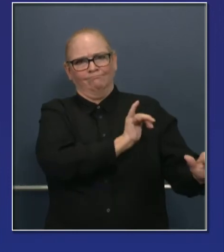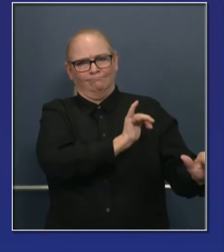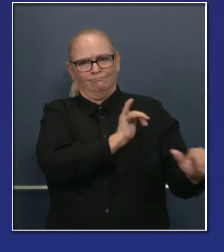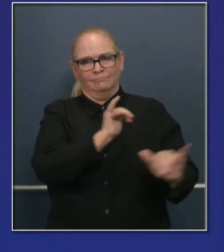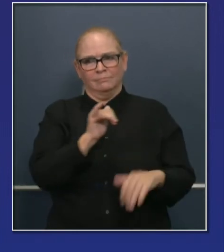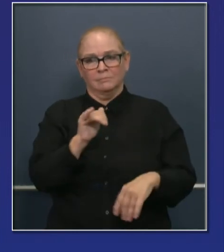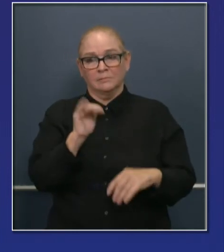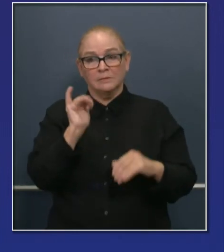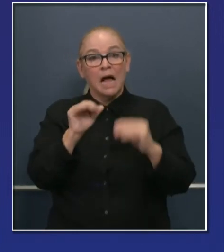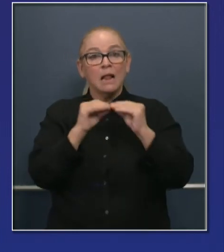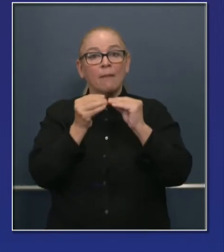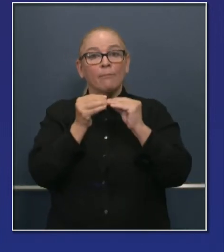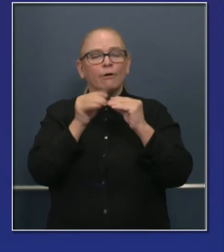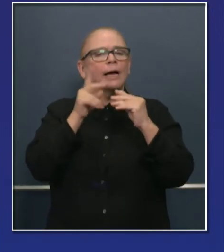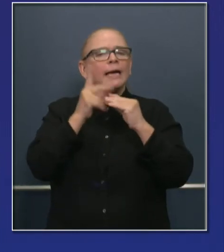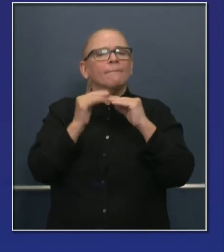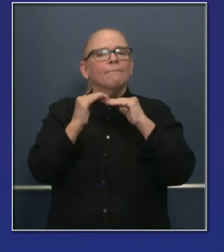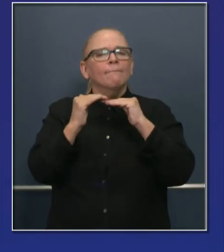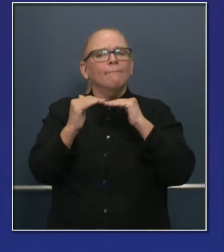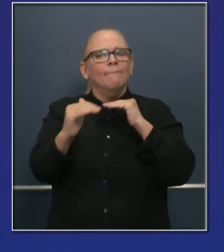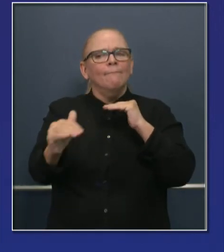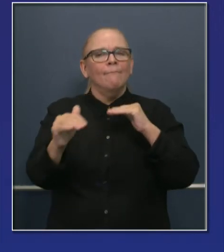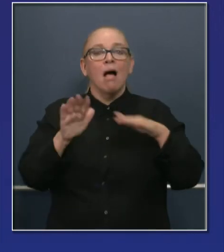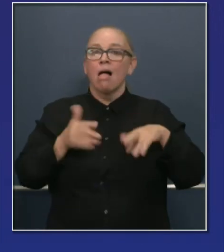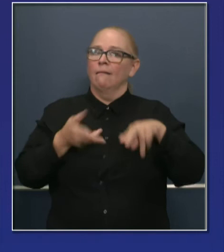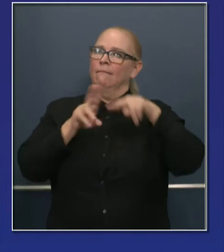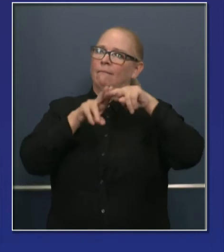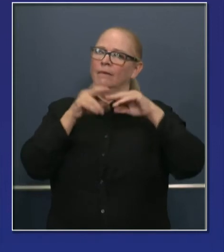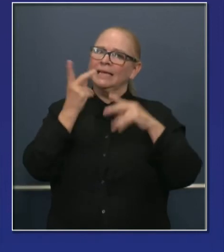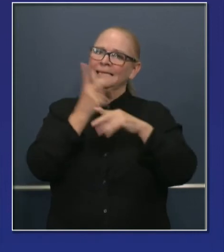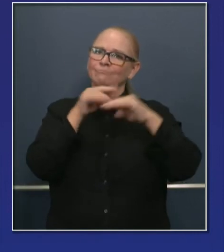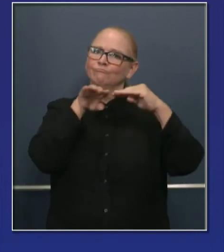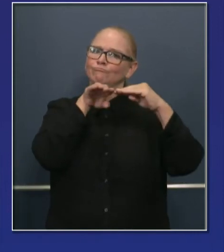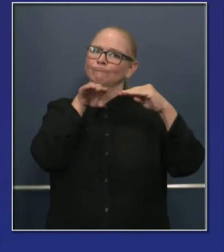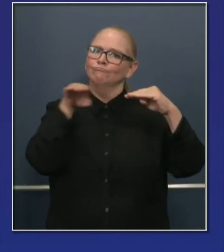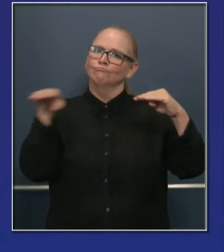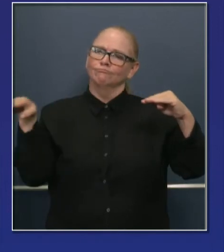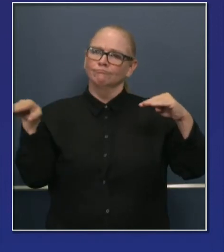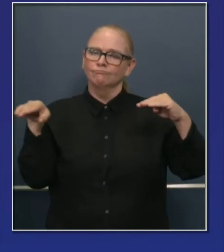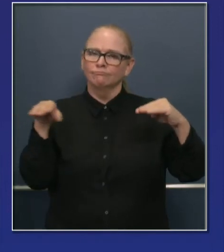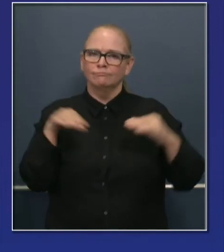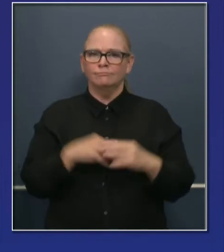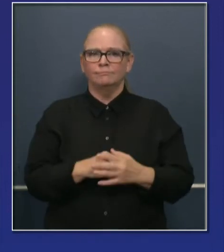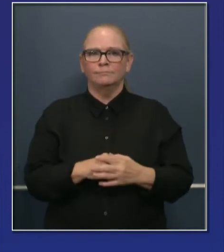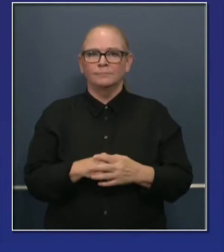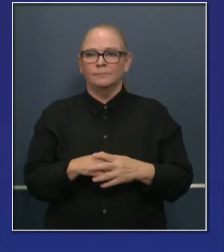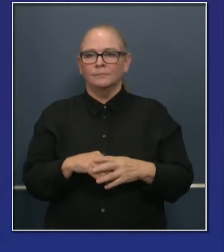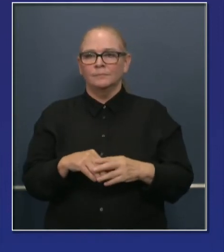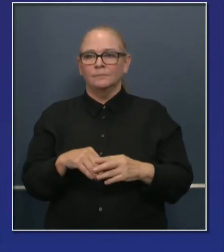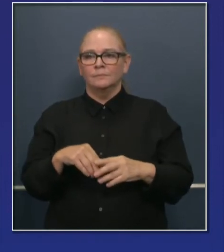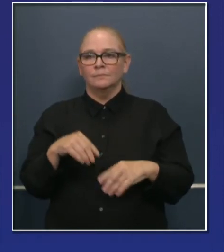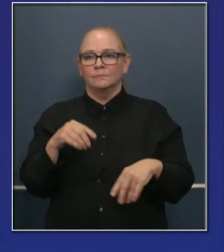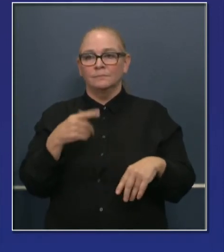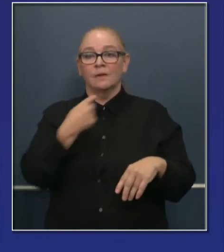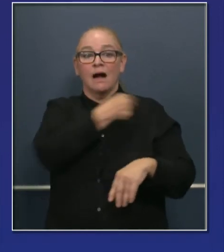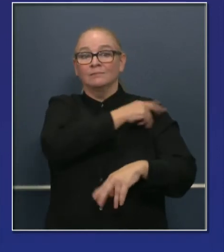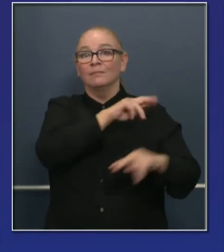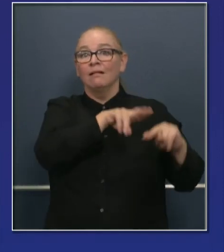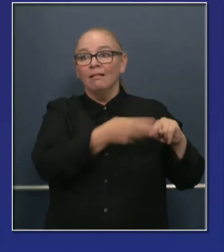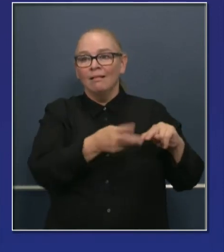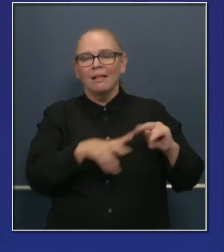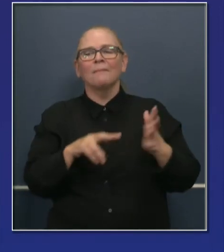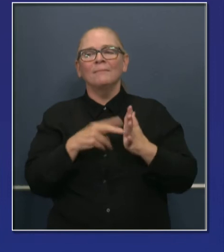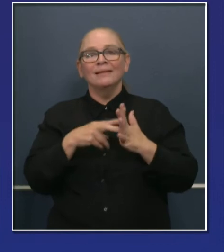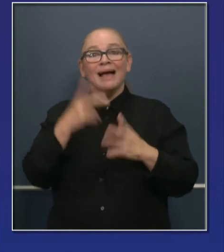increasing, as you've seen in some previous slides. Hospitalizations go down. We encourage to see ICU